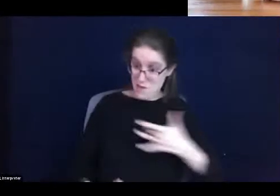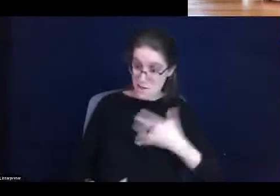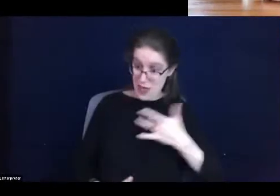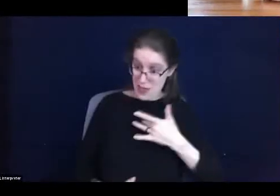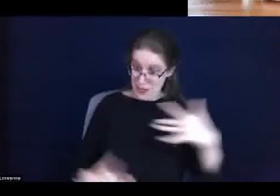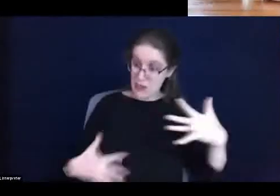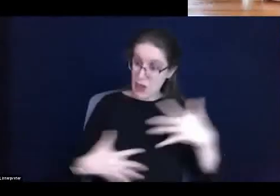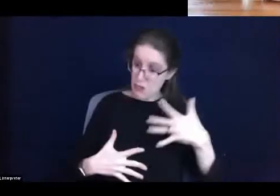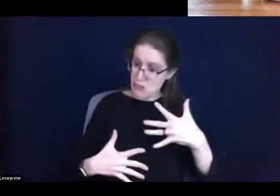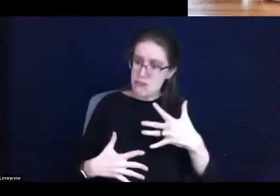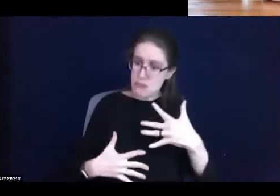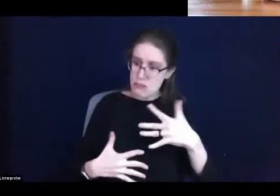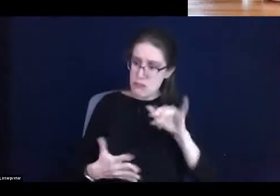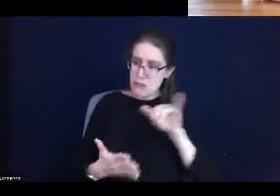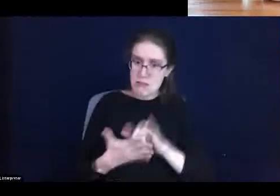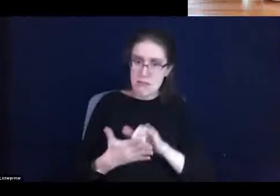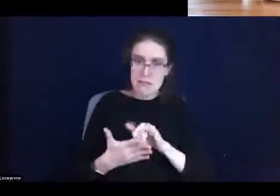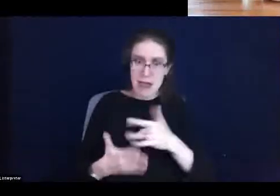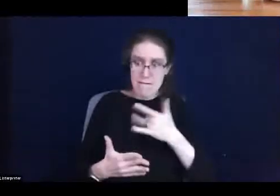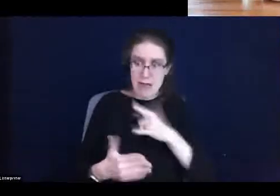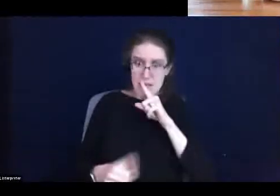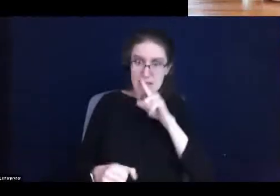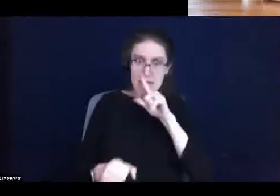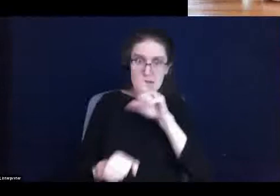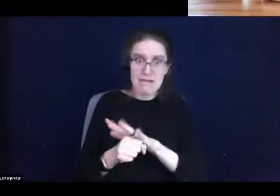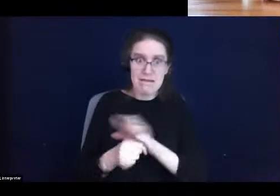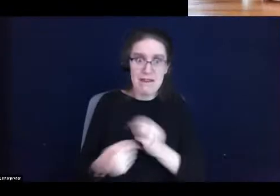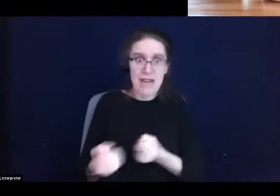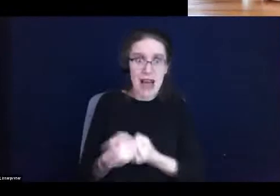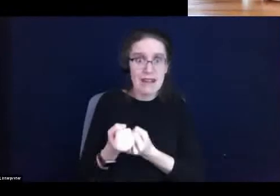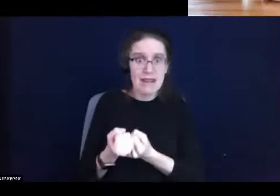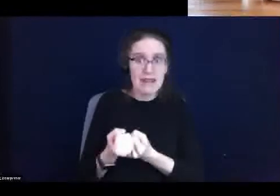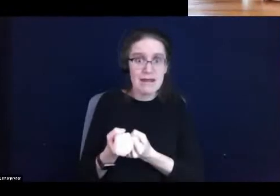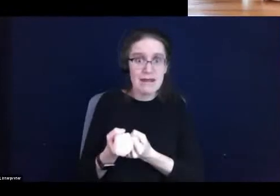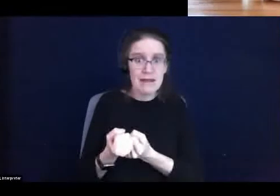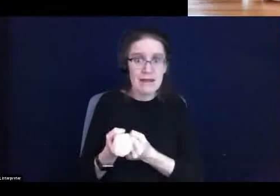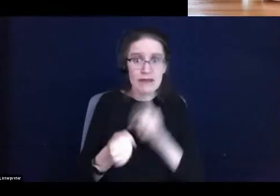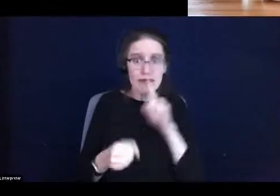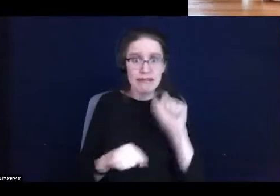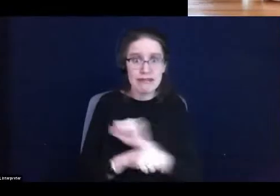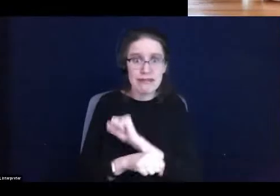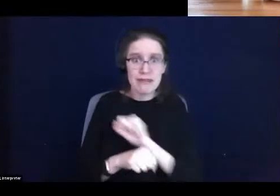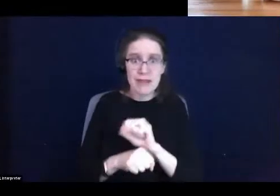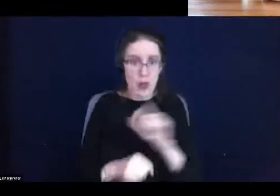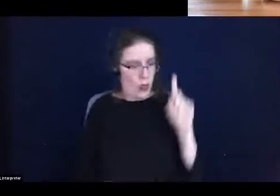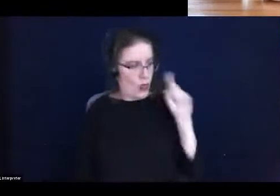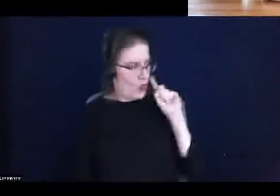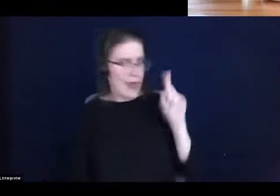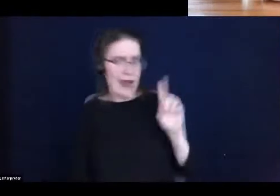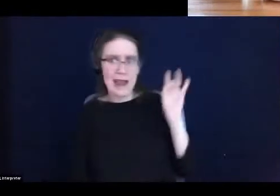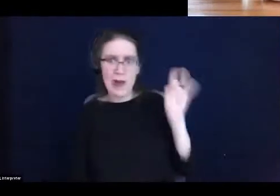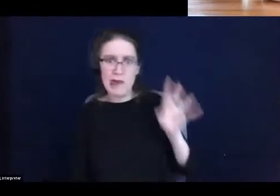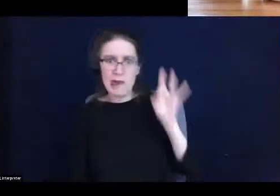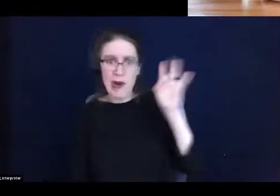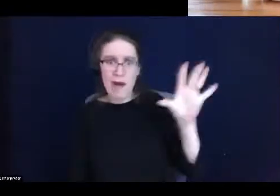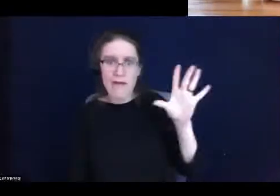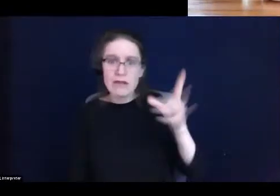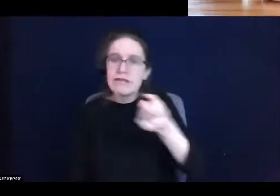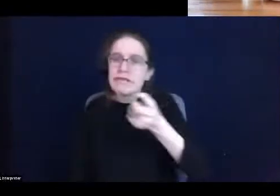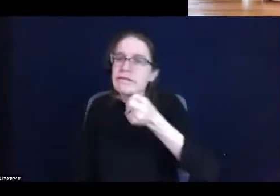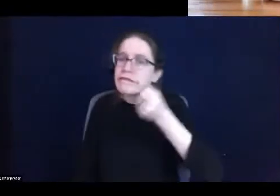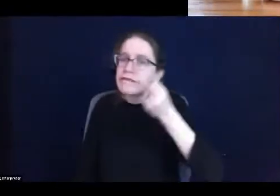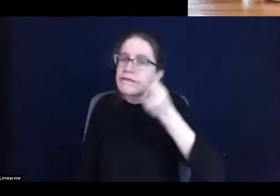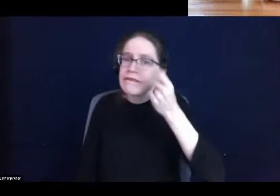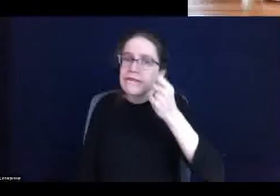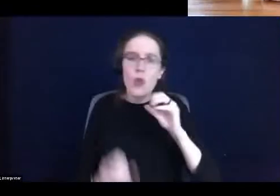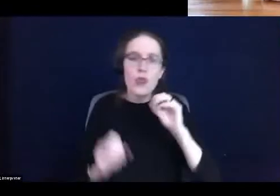are valid. That sounds really awful. There's no right way to deal with a situation. Everyone